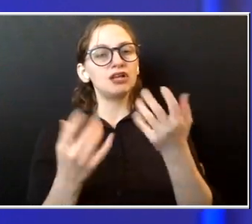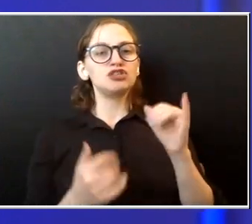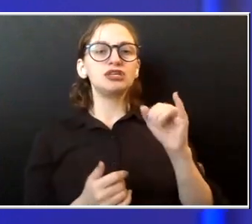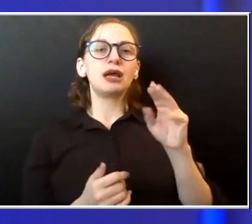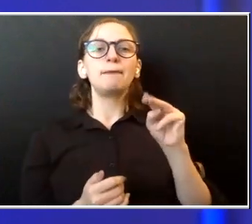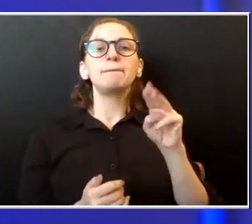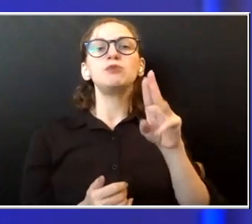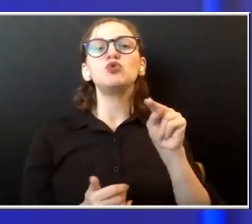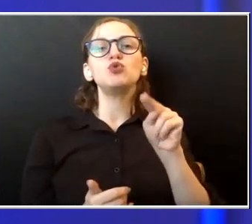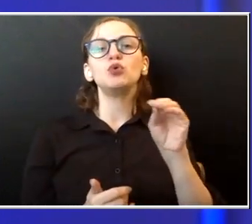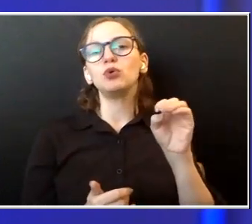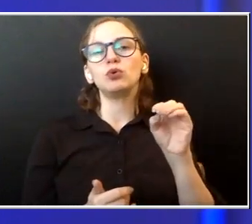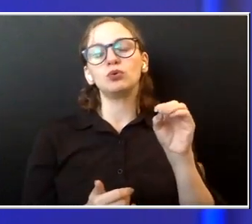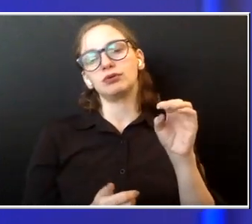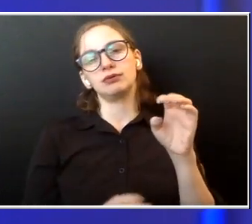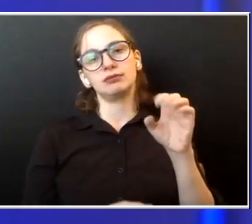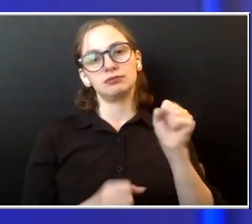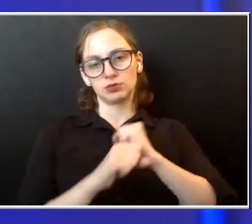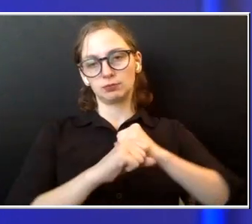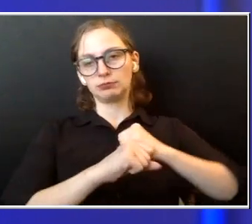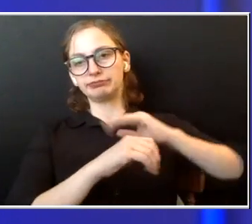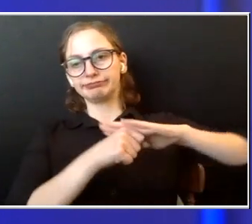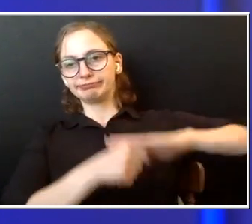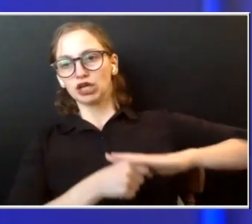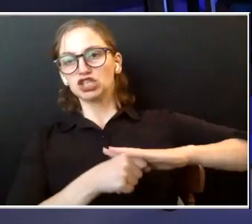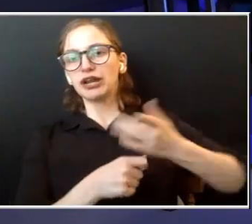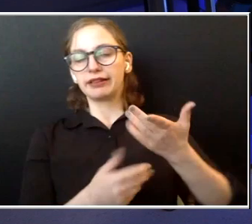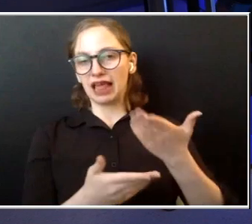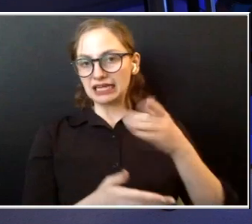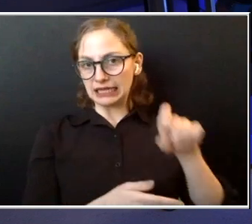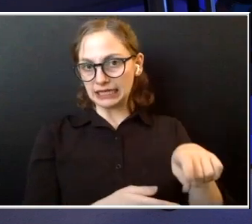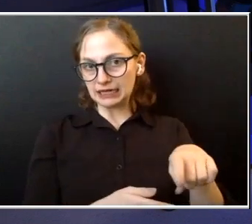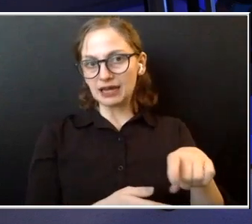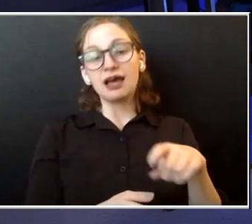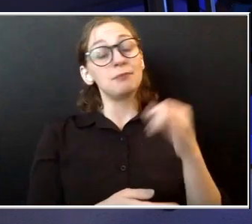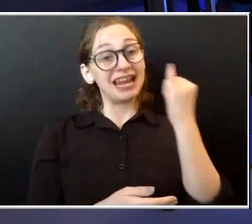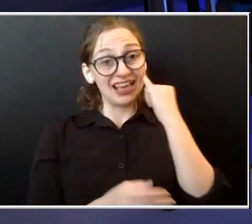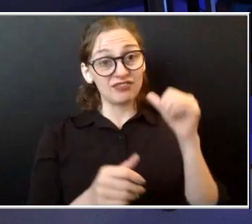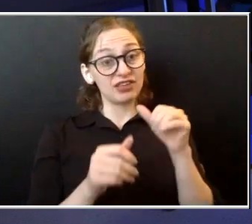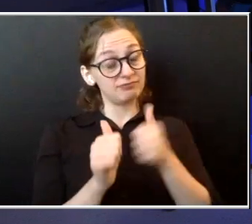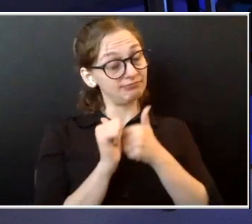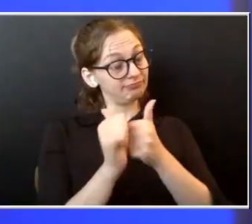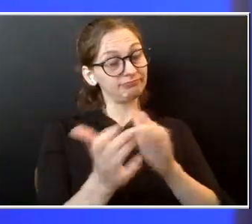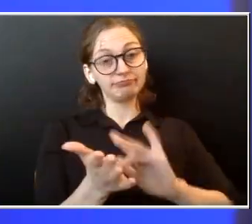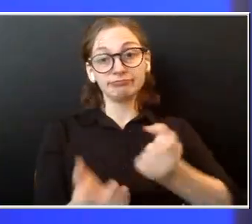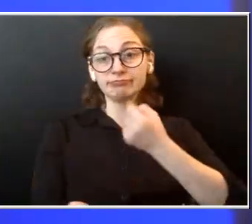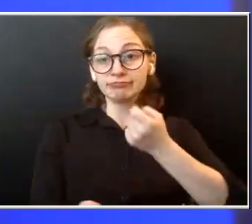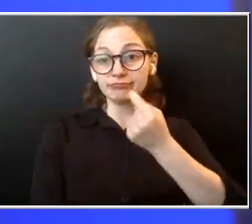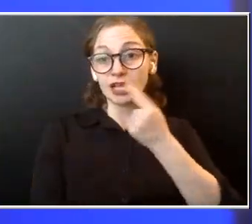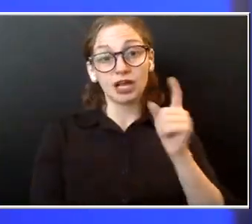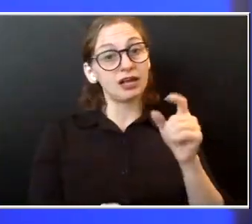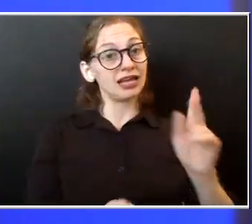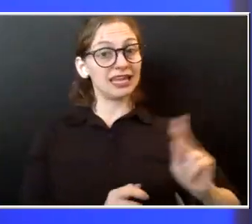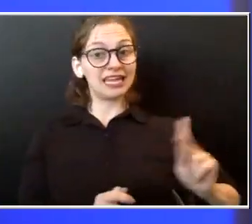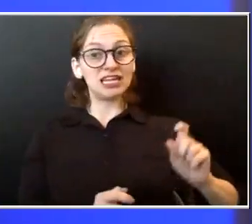his medication as directed, this kidney should last a long time. Every day. I have not missed a day.